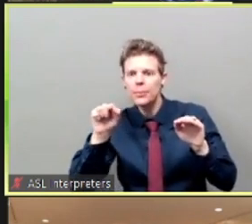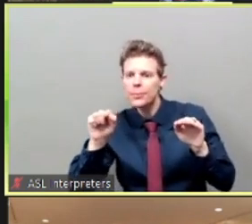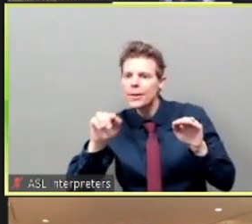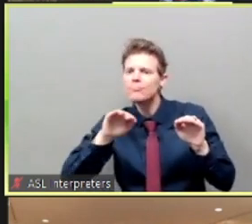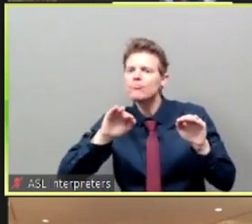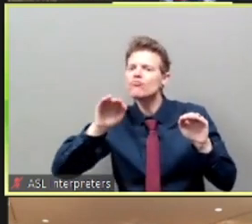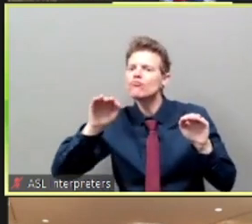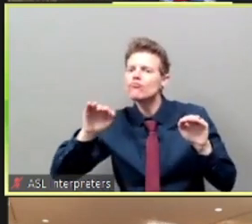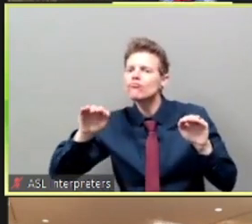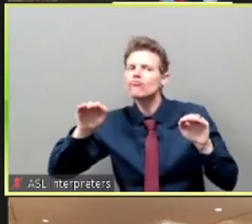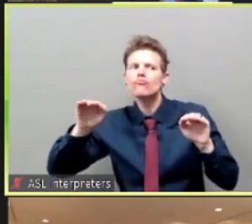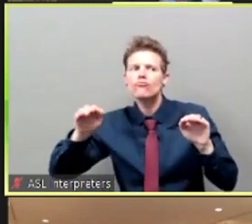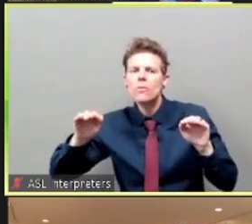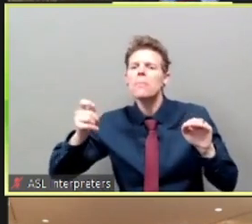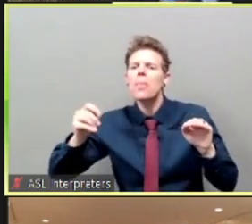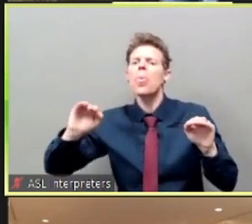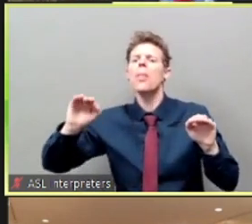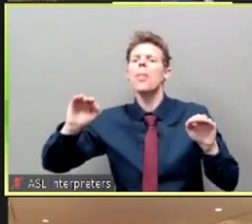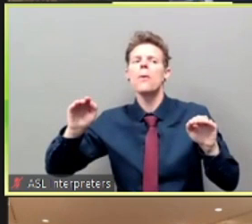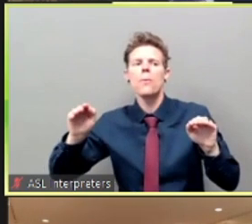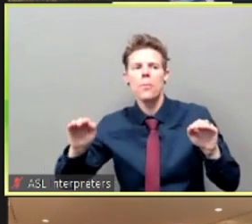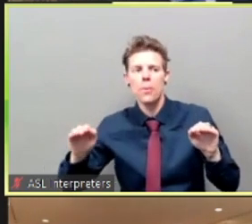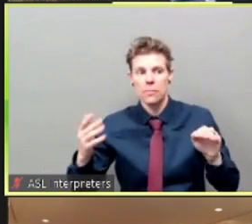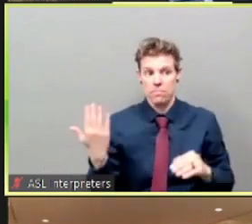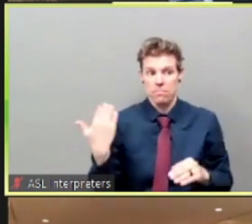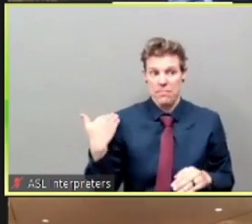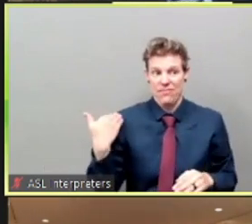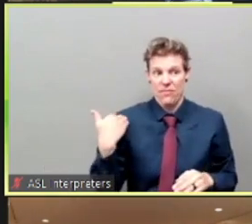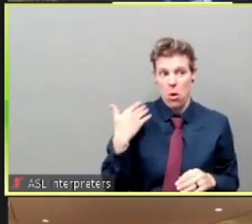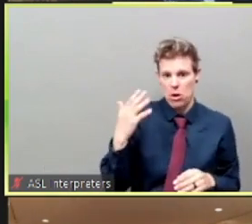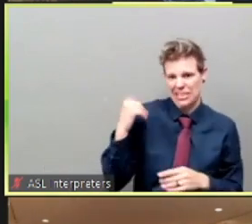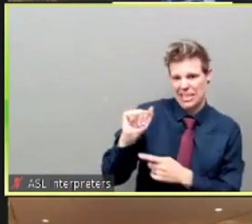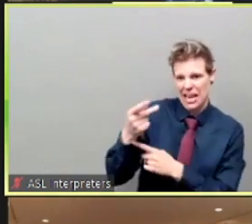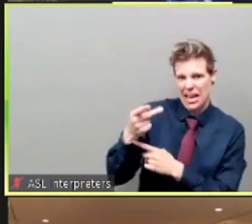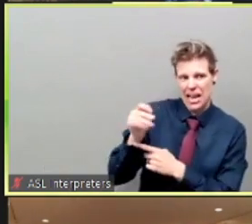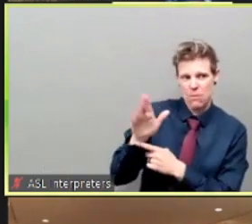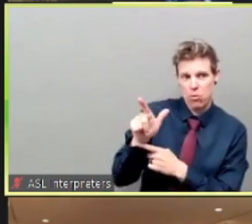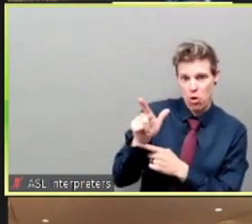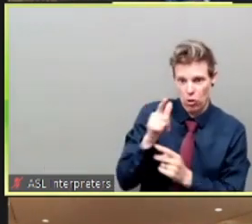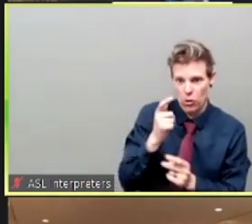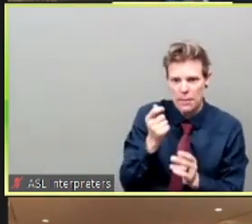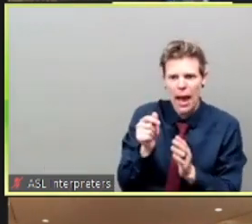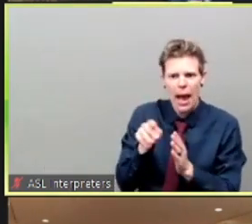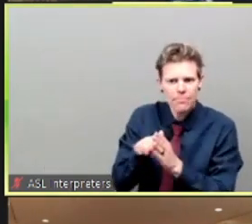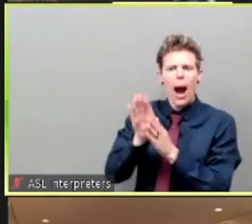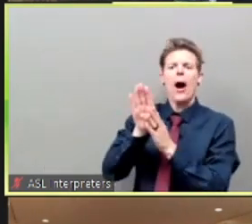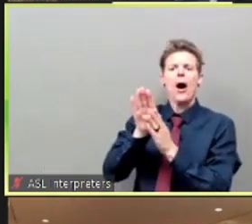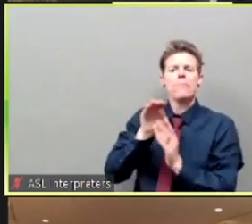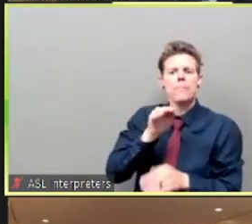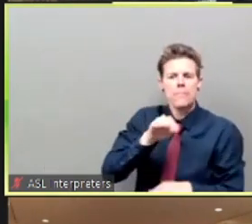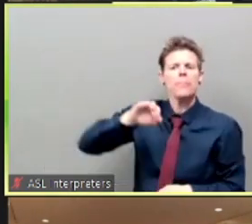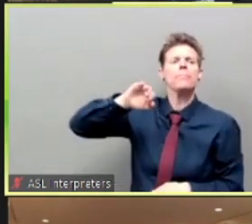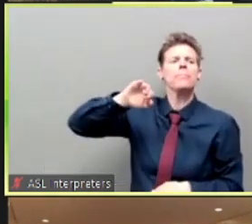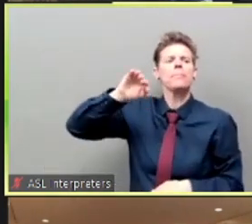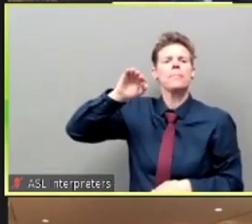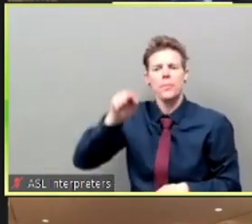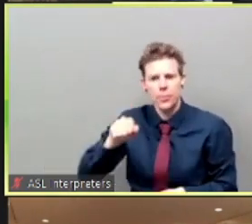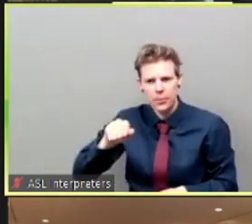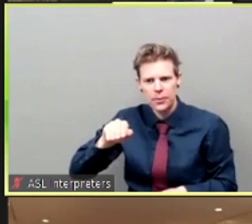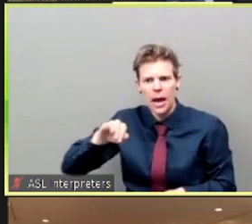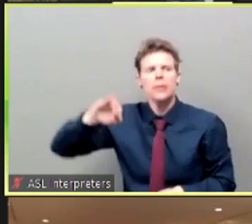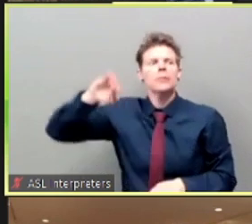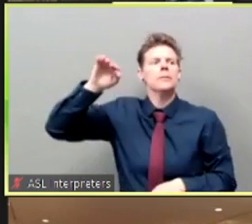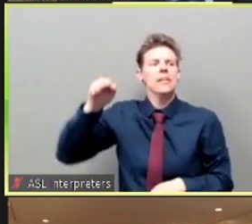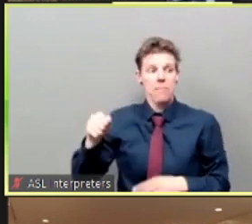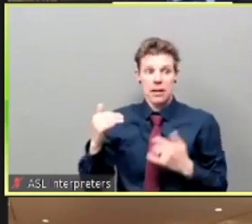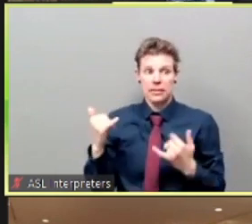started in April and another one that started in August. But the thing that's different about this plateau is that we have the vaccine